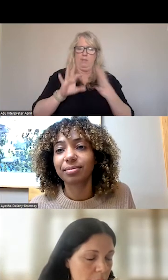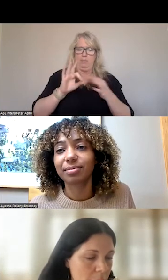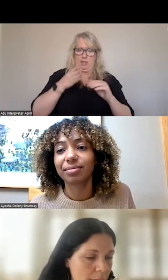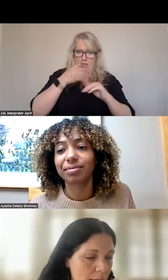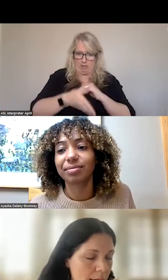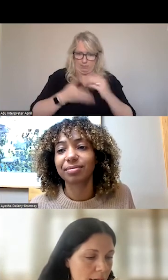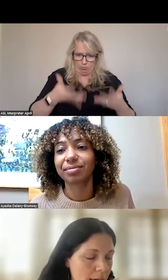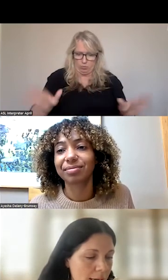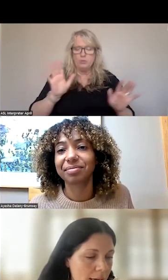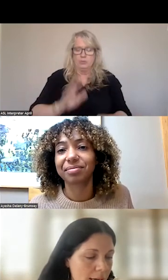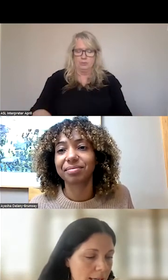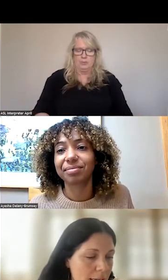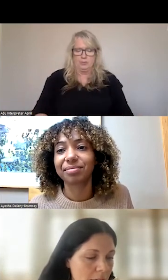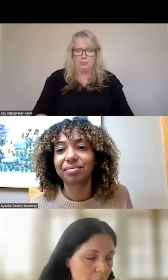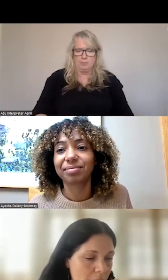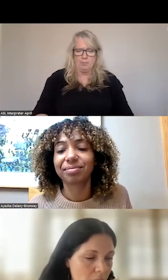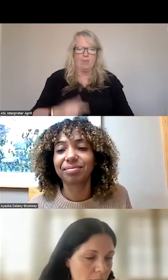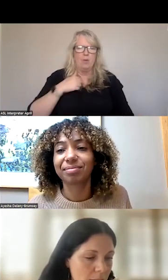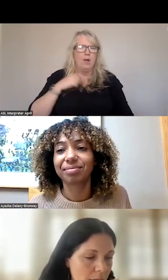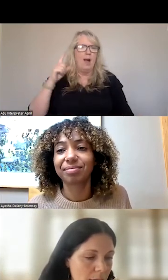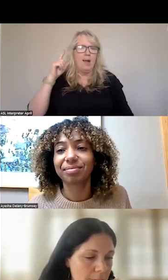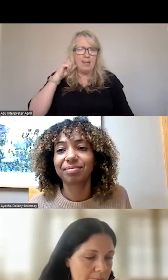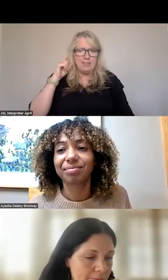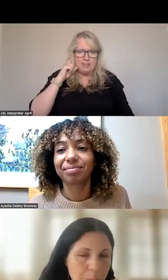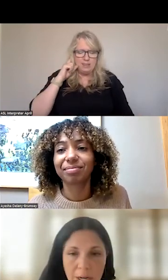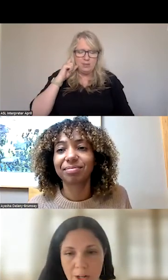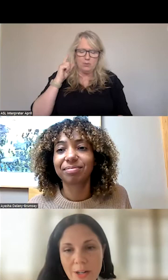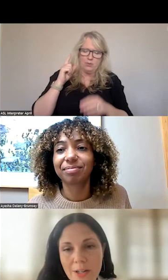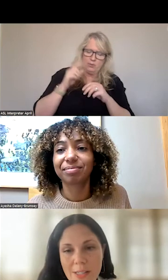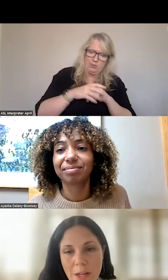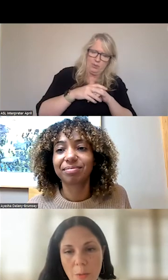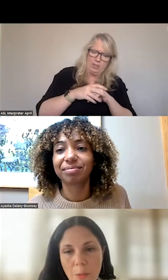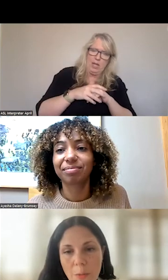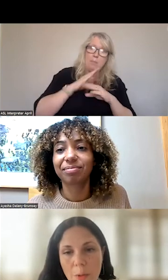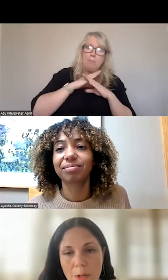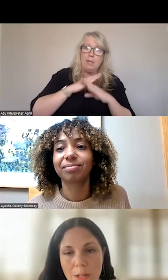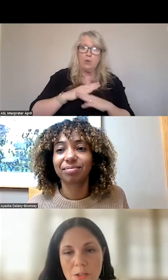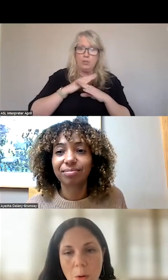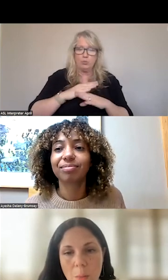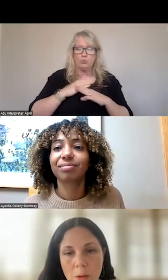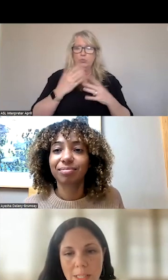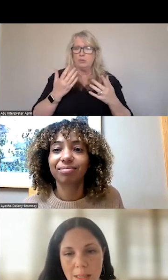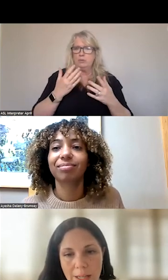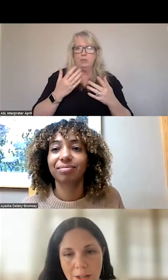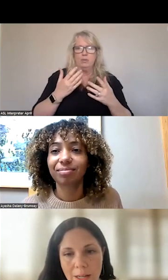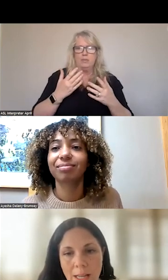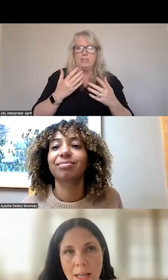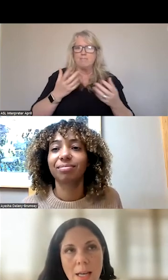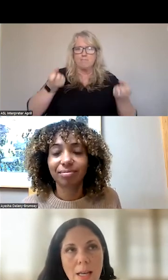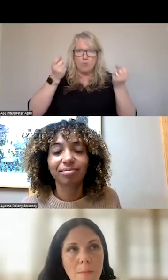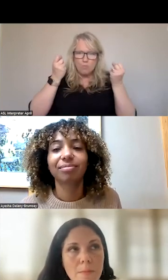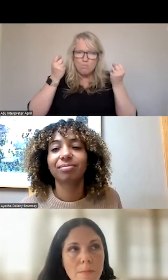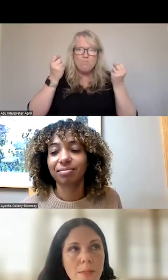think when I hear about barriers, you know, it's so multi-layered.